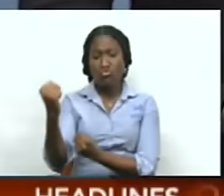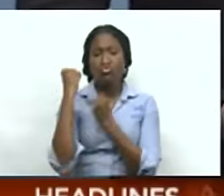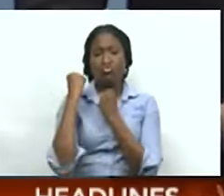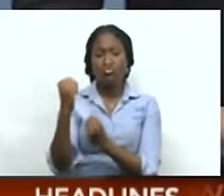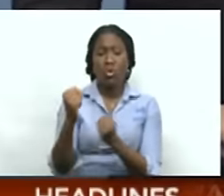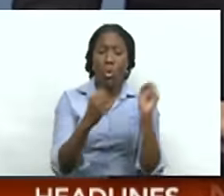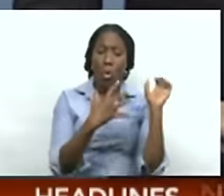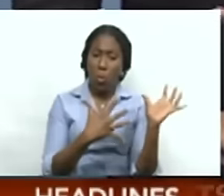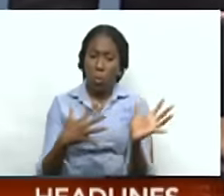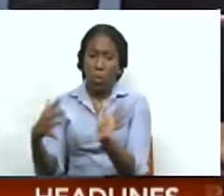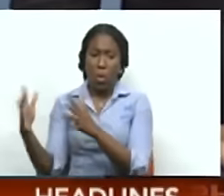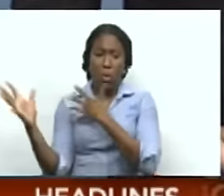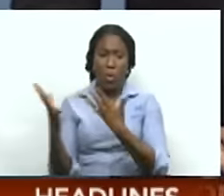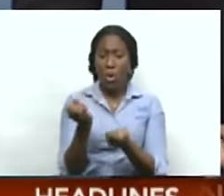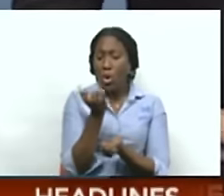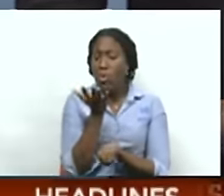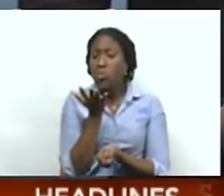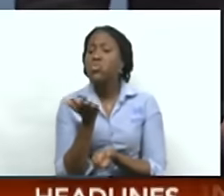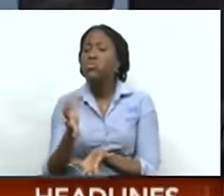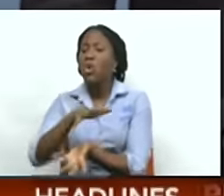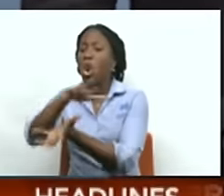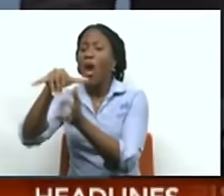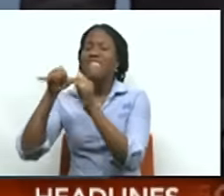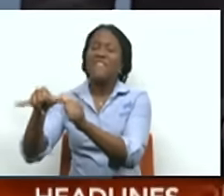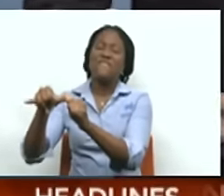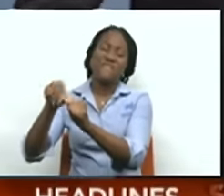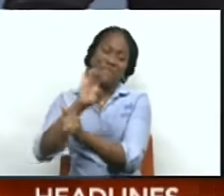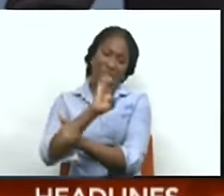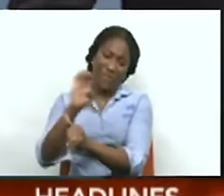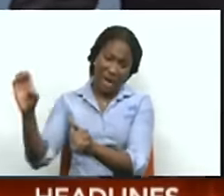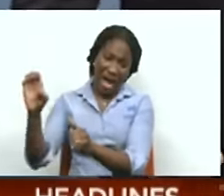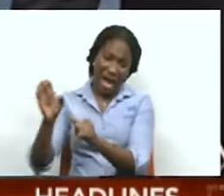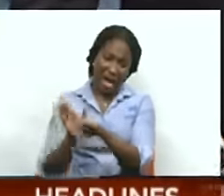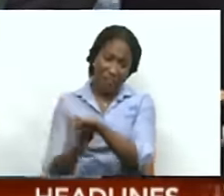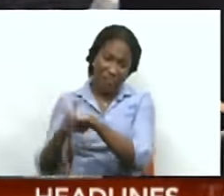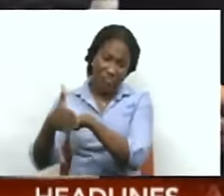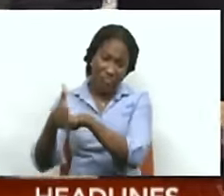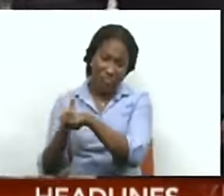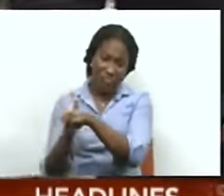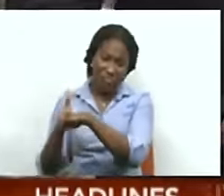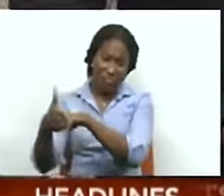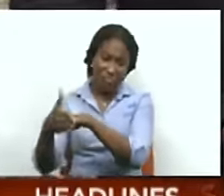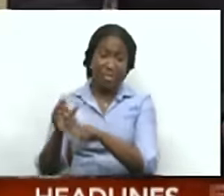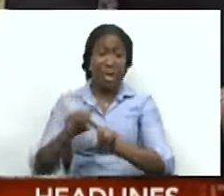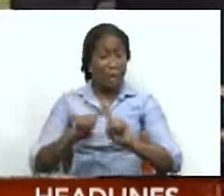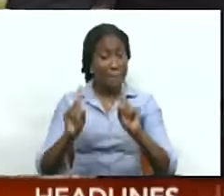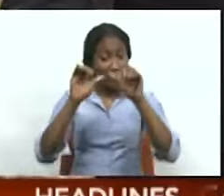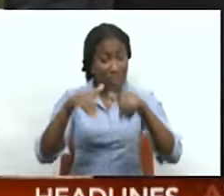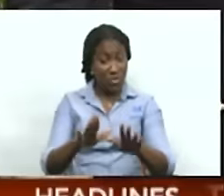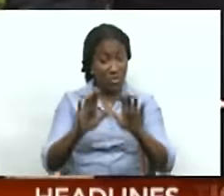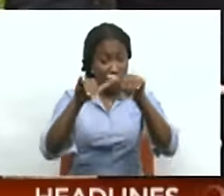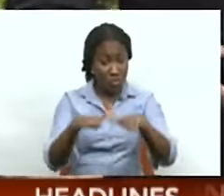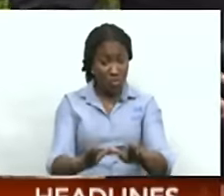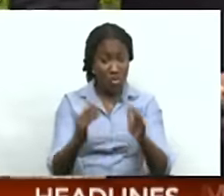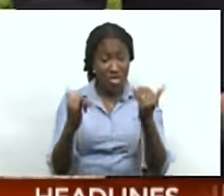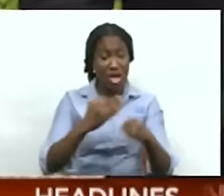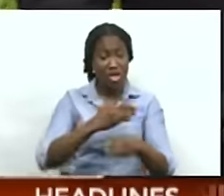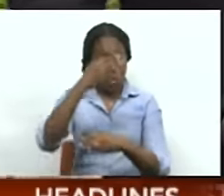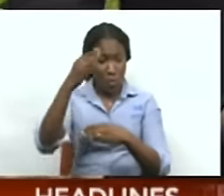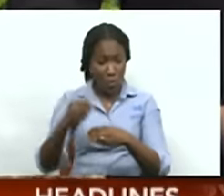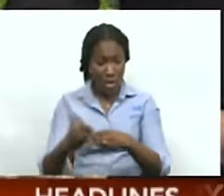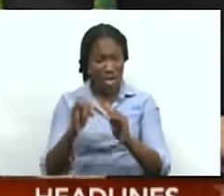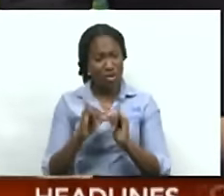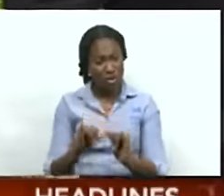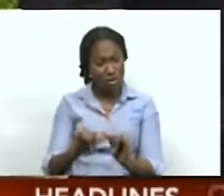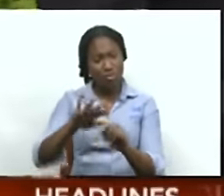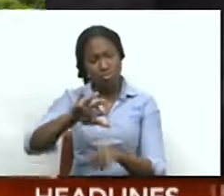showers across eastern coastal areas of both islands. Now, for marine areas, seas this weekend continue to remain moderate with waves up to